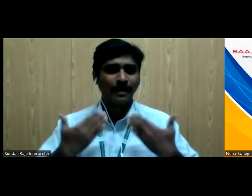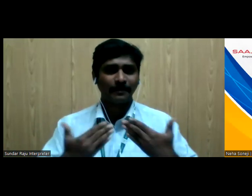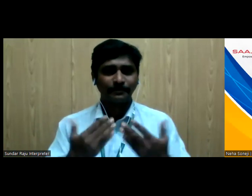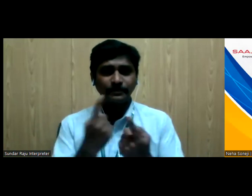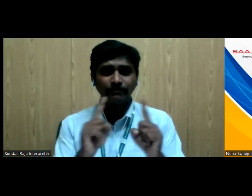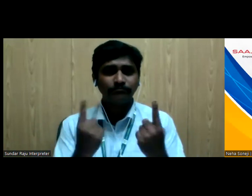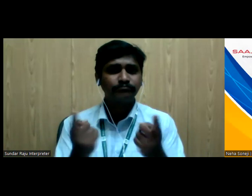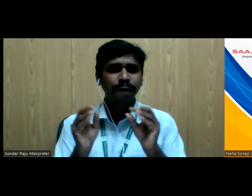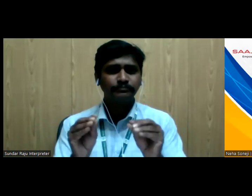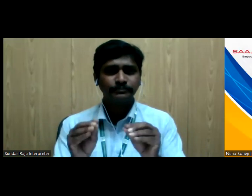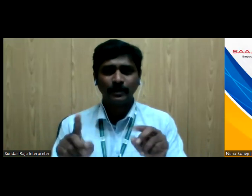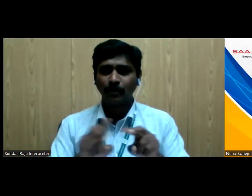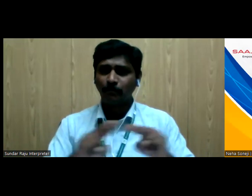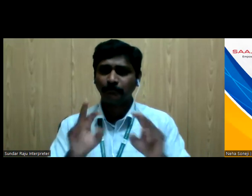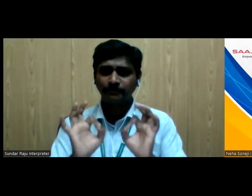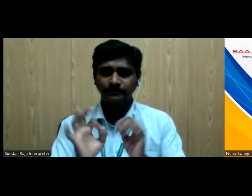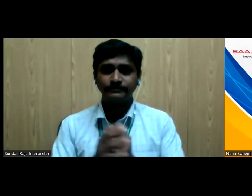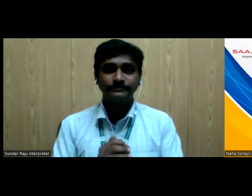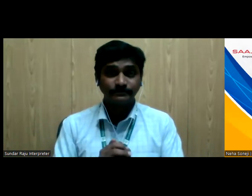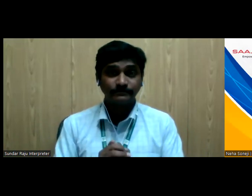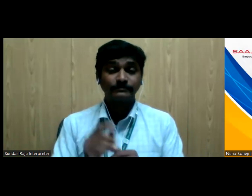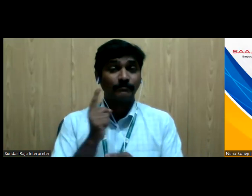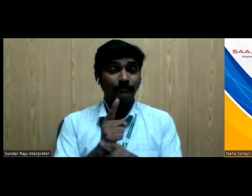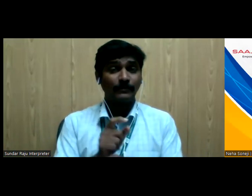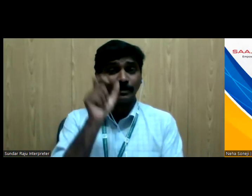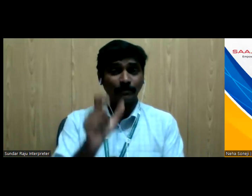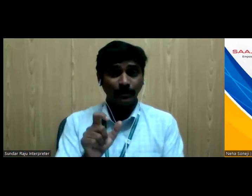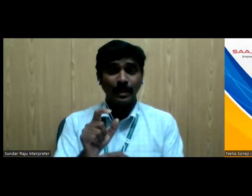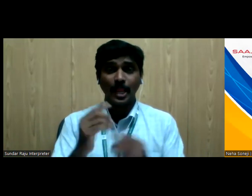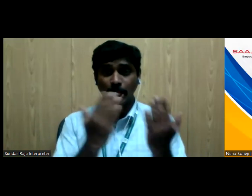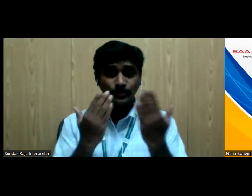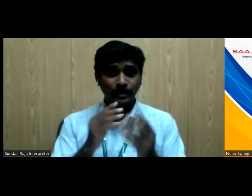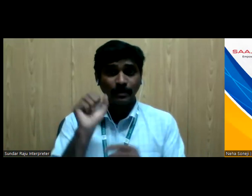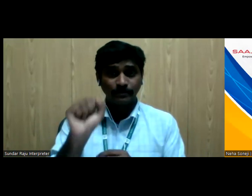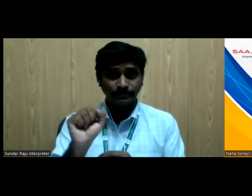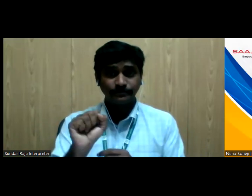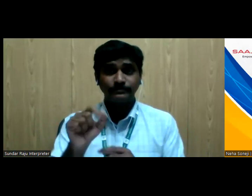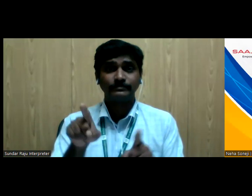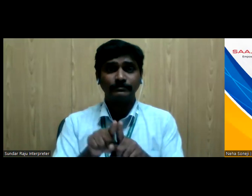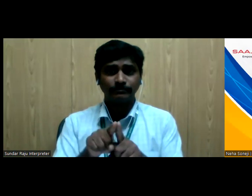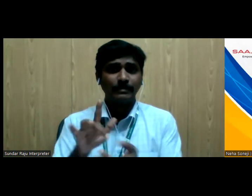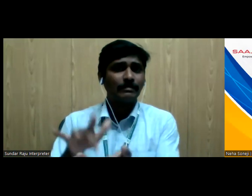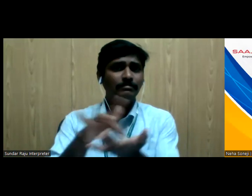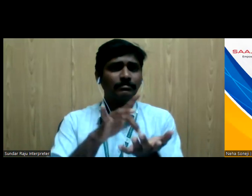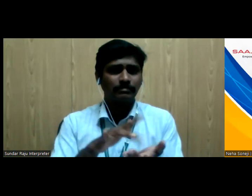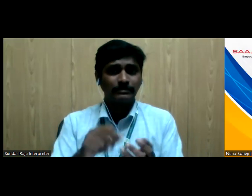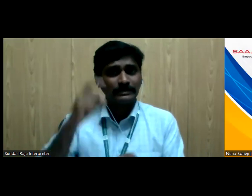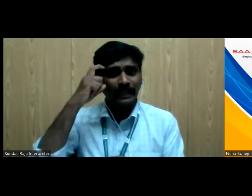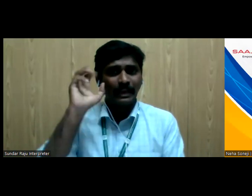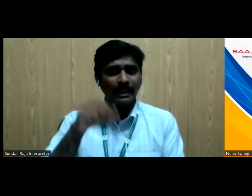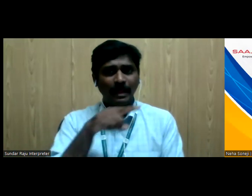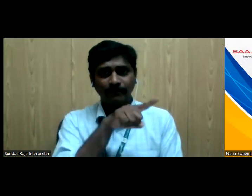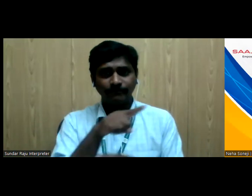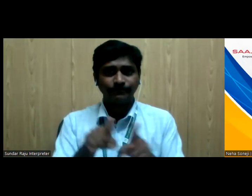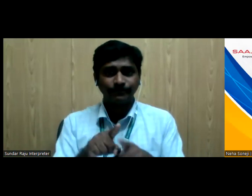foundation runs these in form of in-service teacher education institutes at Dilshad Garden and Shakti Nagar in Delhi. The ITI